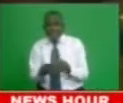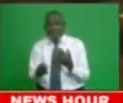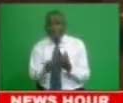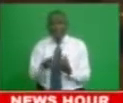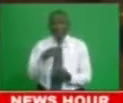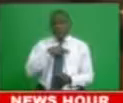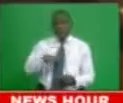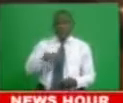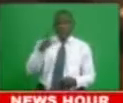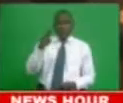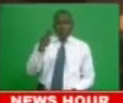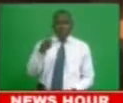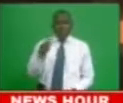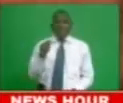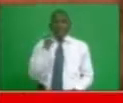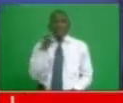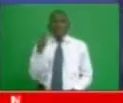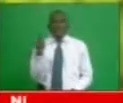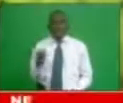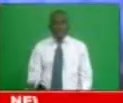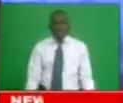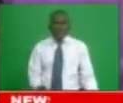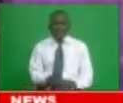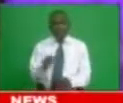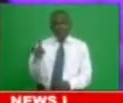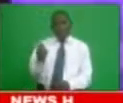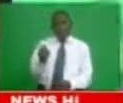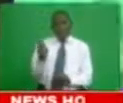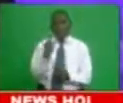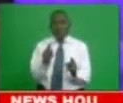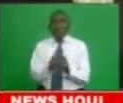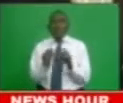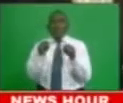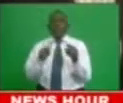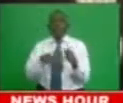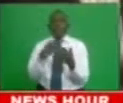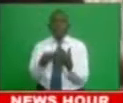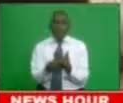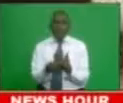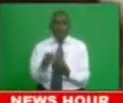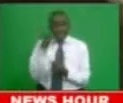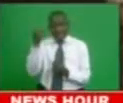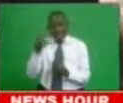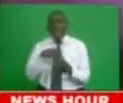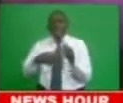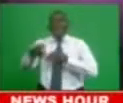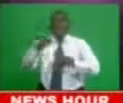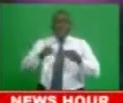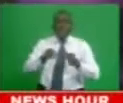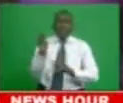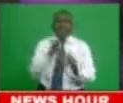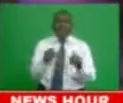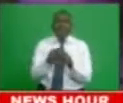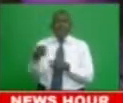bank, Robert Corbento, made the announcement. About 200 customers attended the program where ideas were exchanged between customers